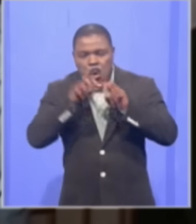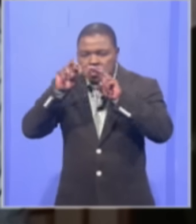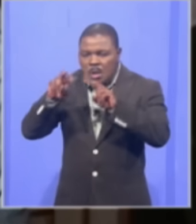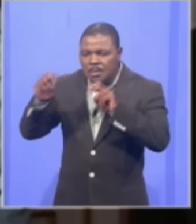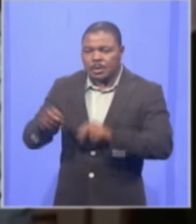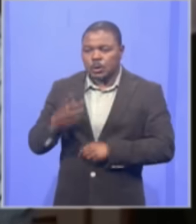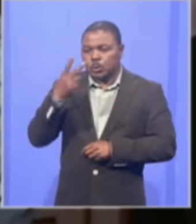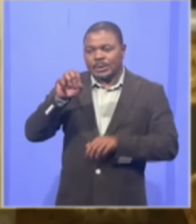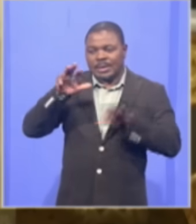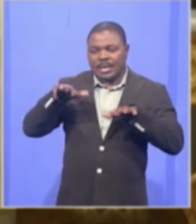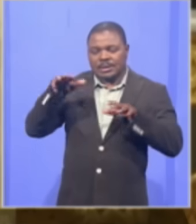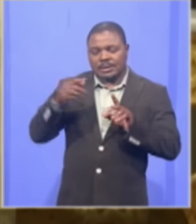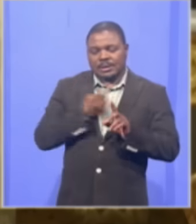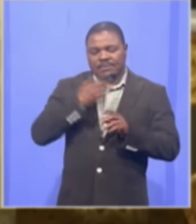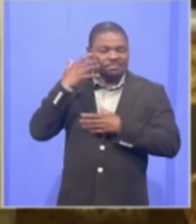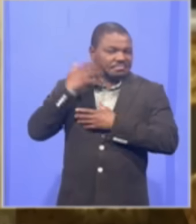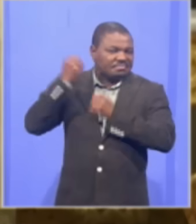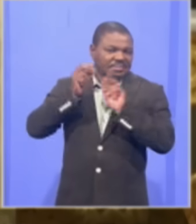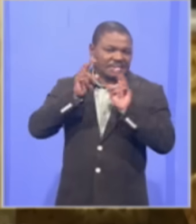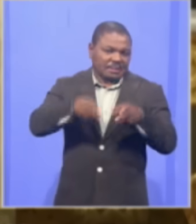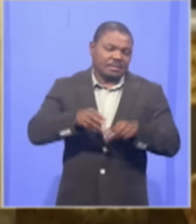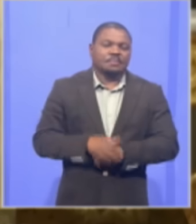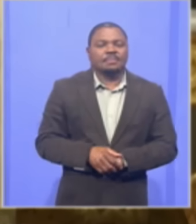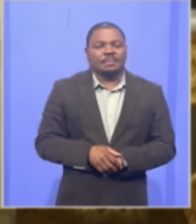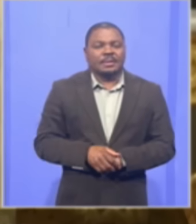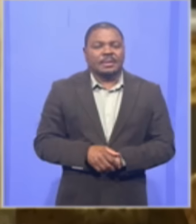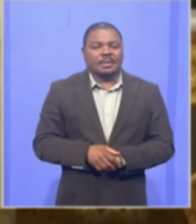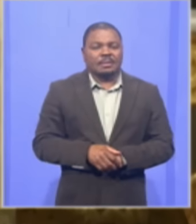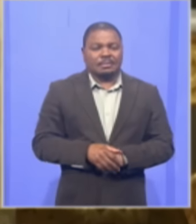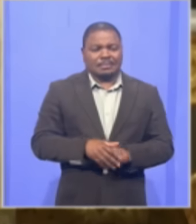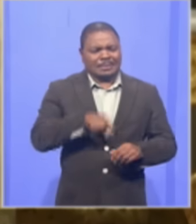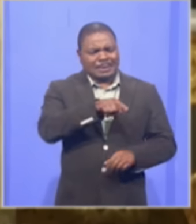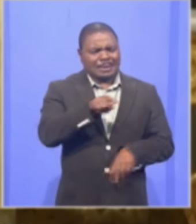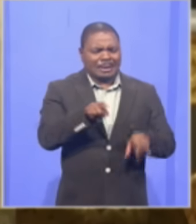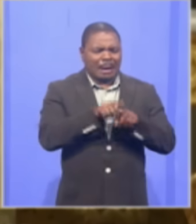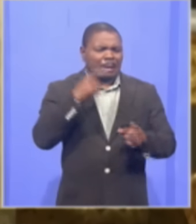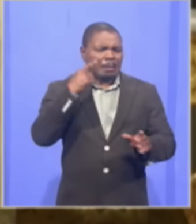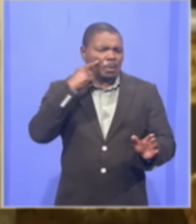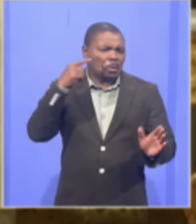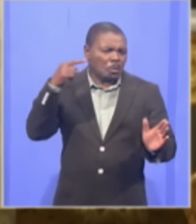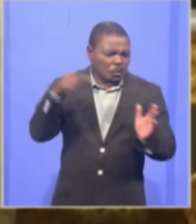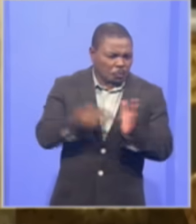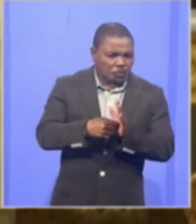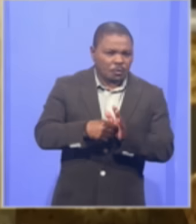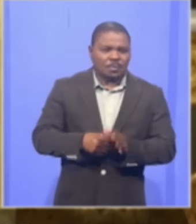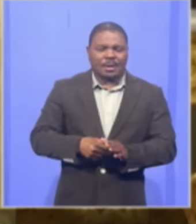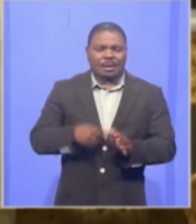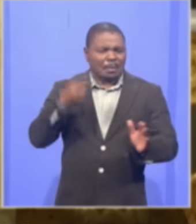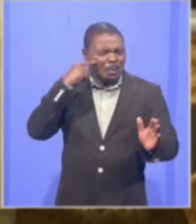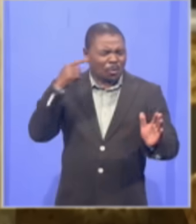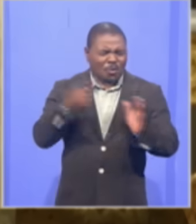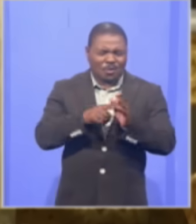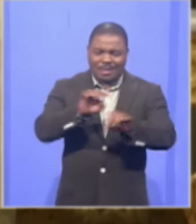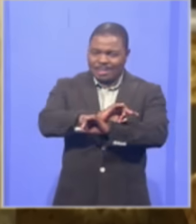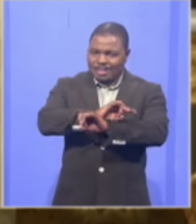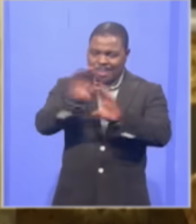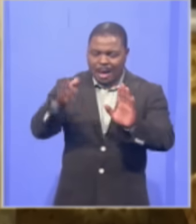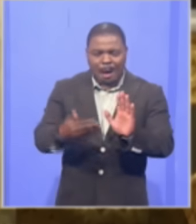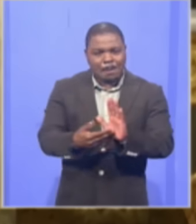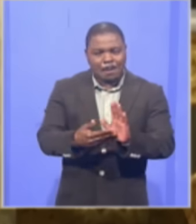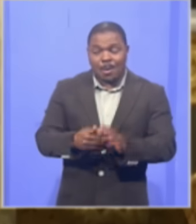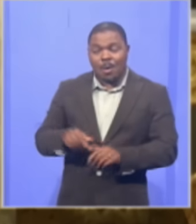2019 ka ho ipolaya. This isn't like evidence this is like proof, irrefutable proof that